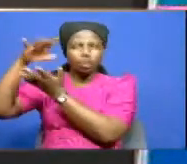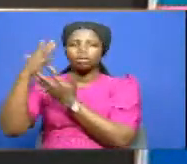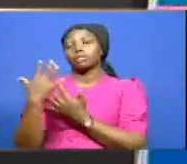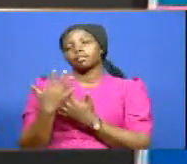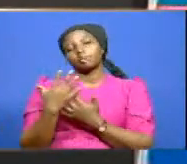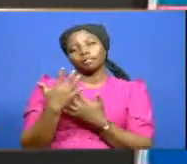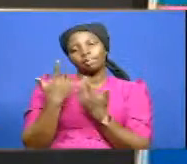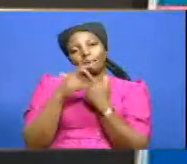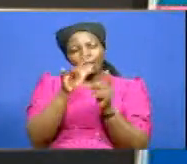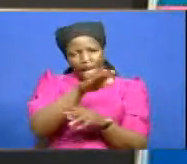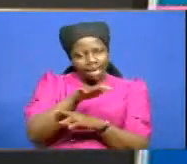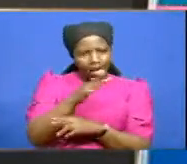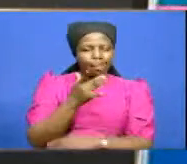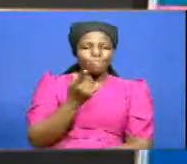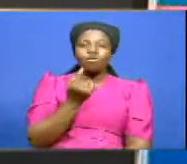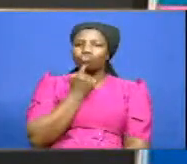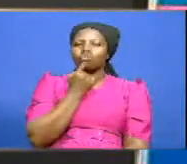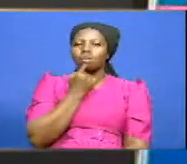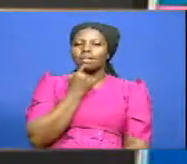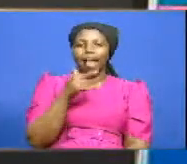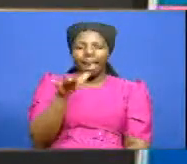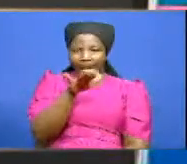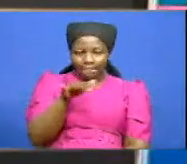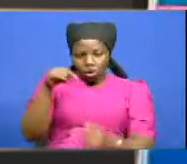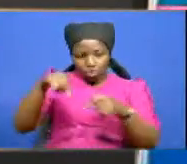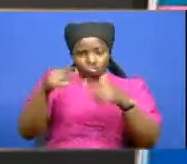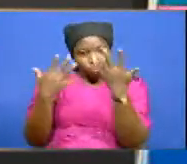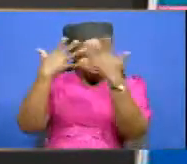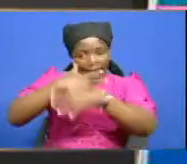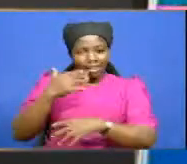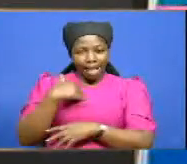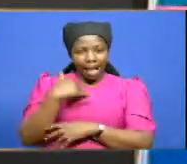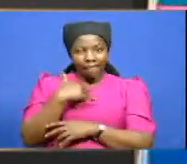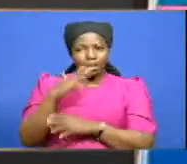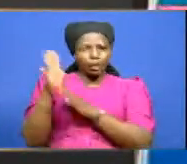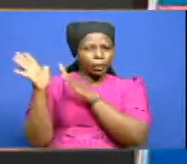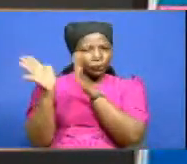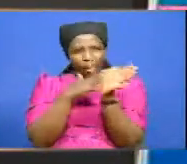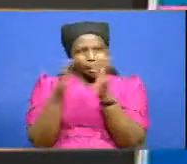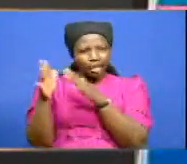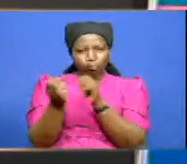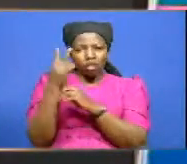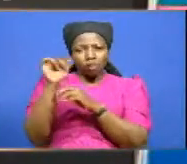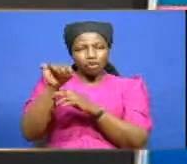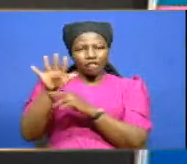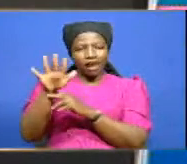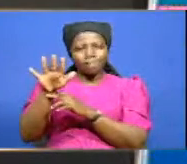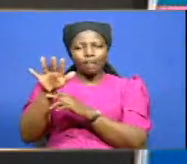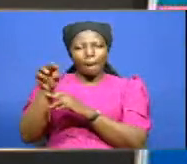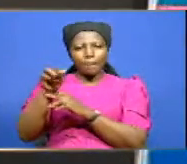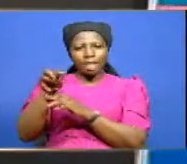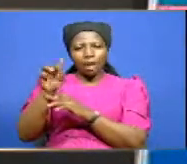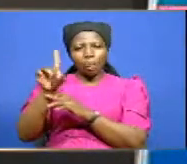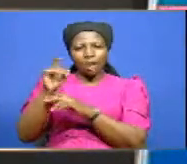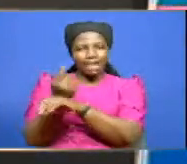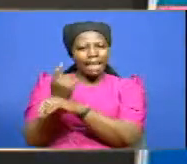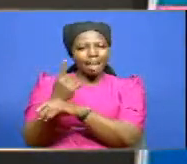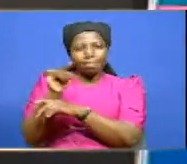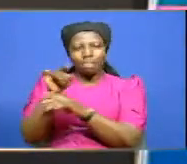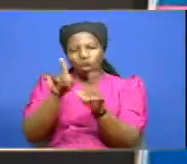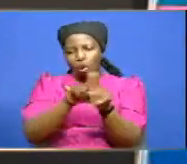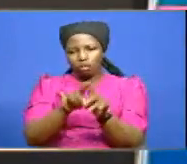areas around Turkana are tonight experiencing strong southerly winds of 12.5 meters per second, and this will also